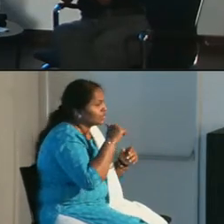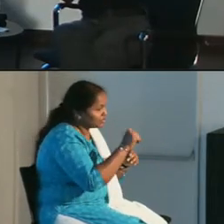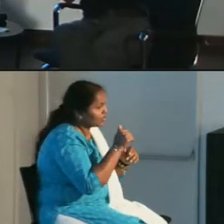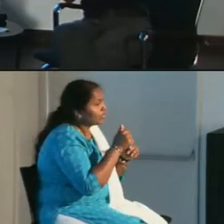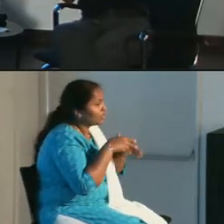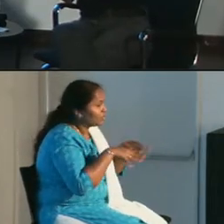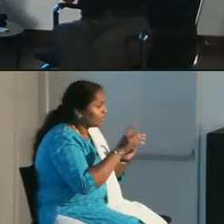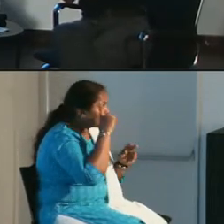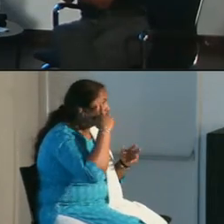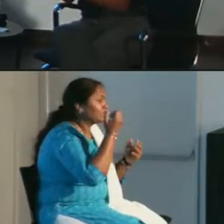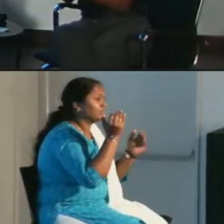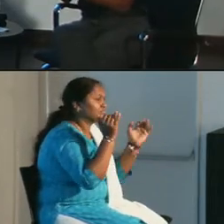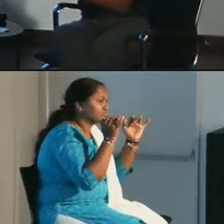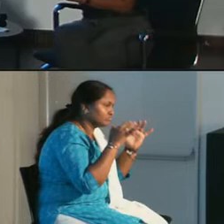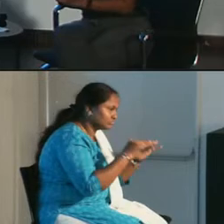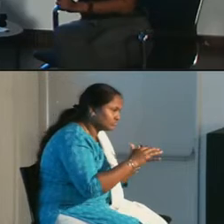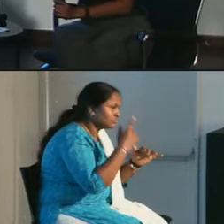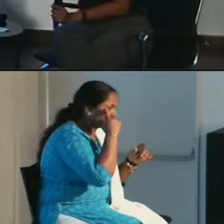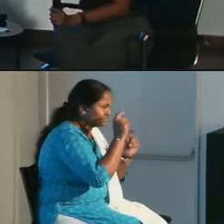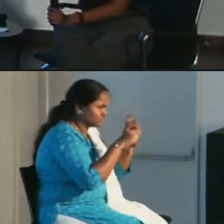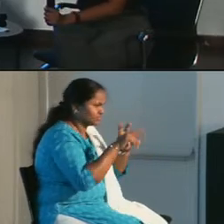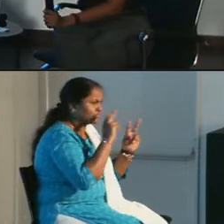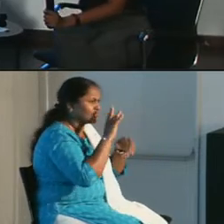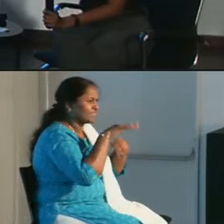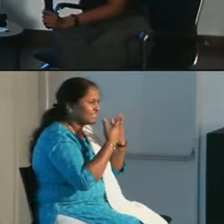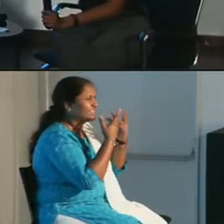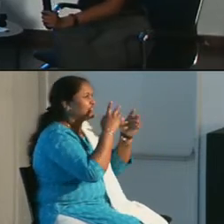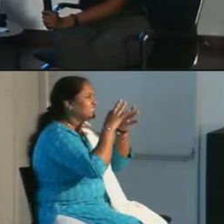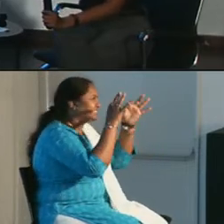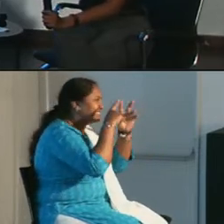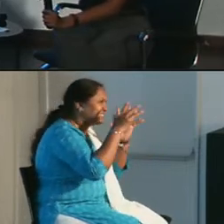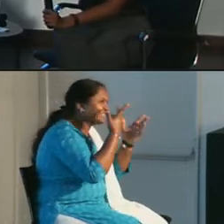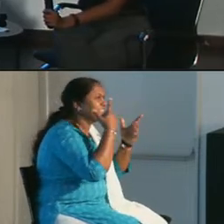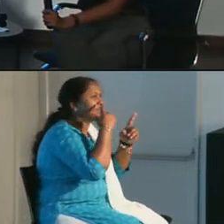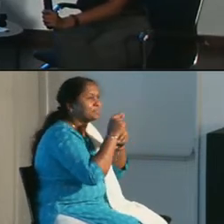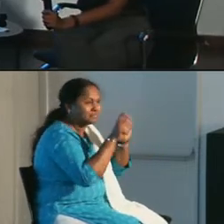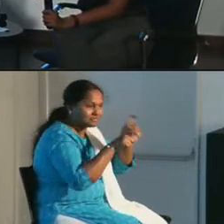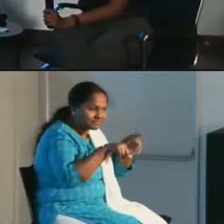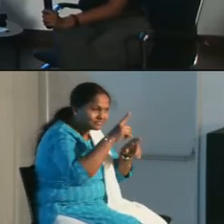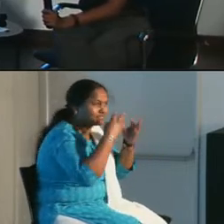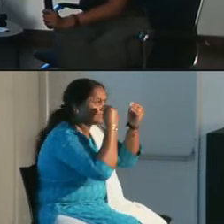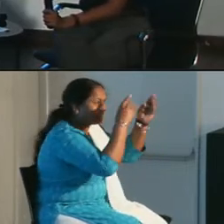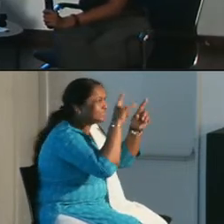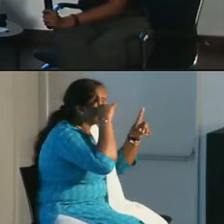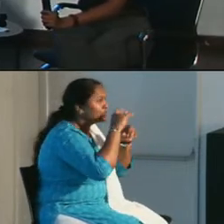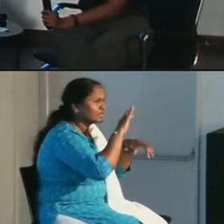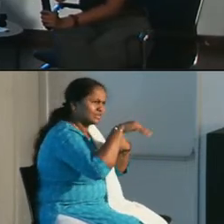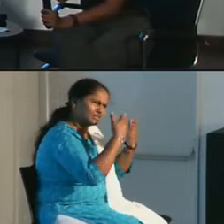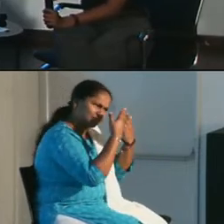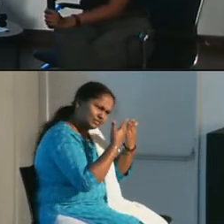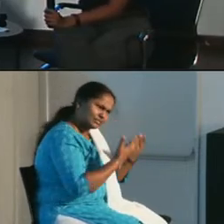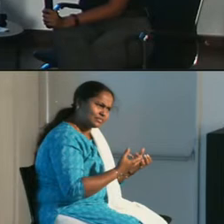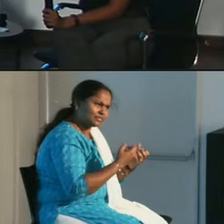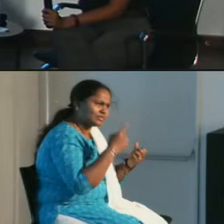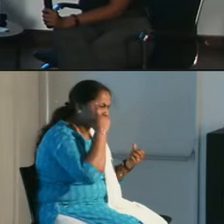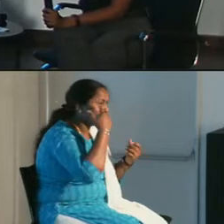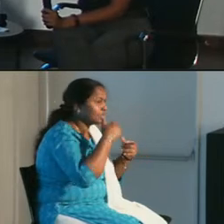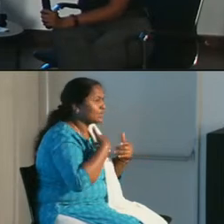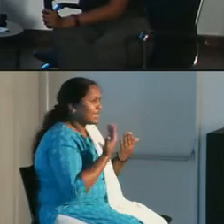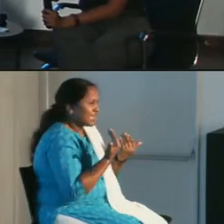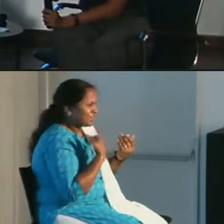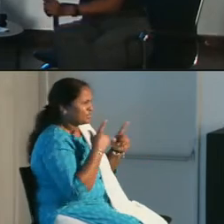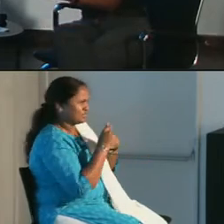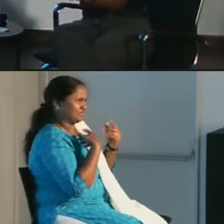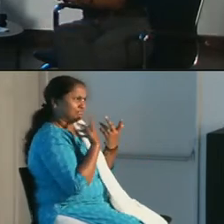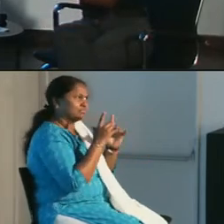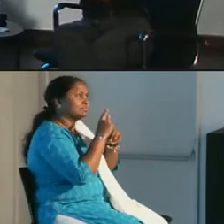way of coming towards really popular students and leading gurus. I think everyone should be able to do